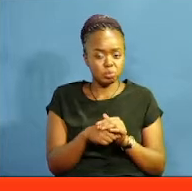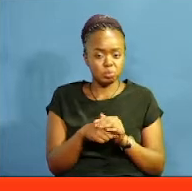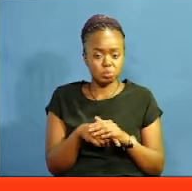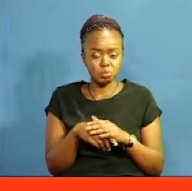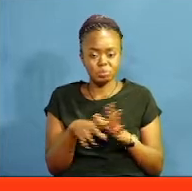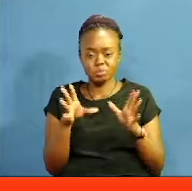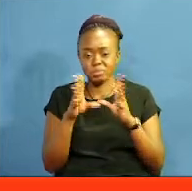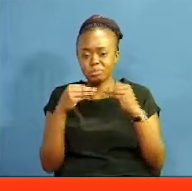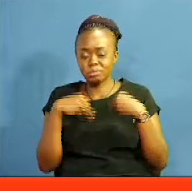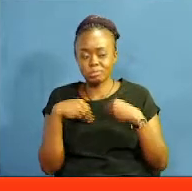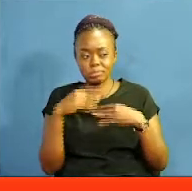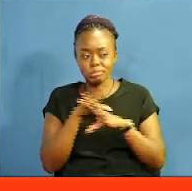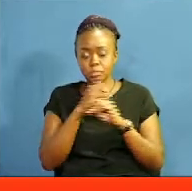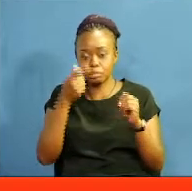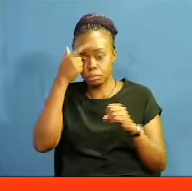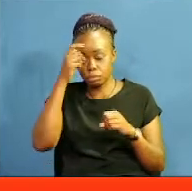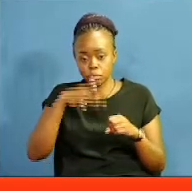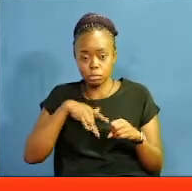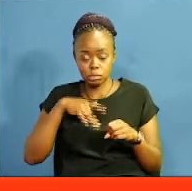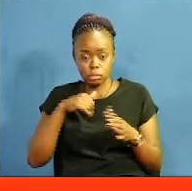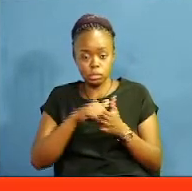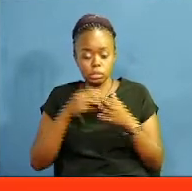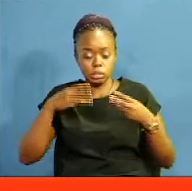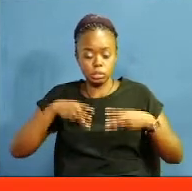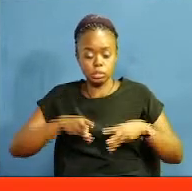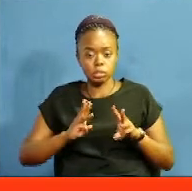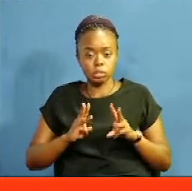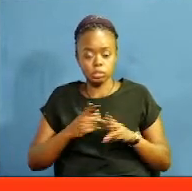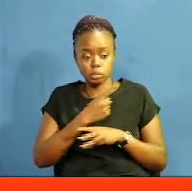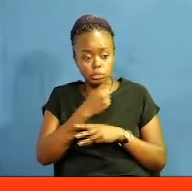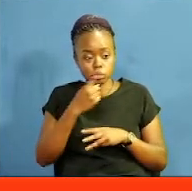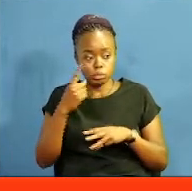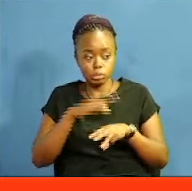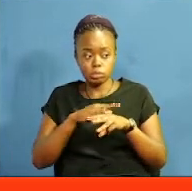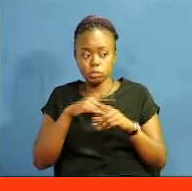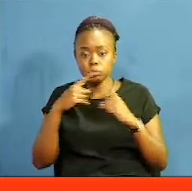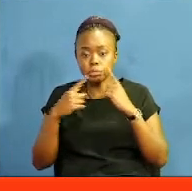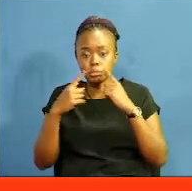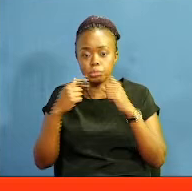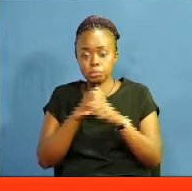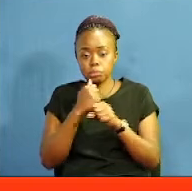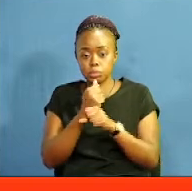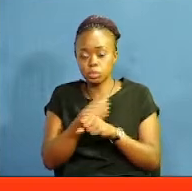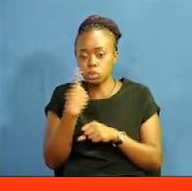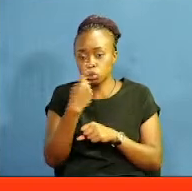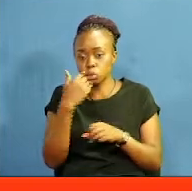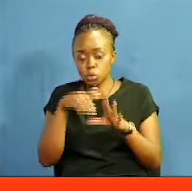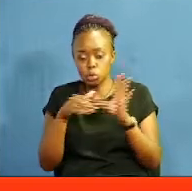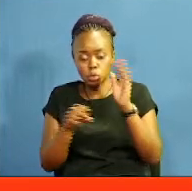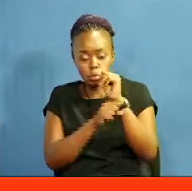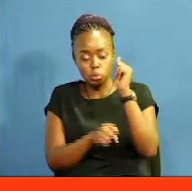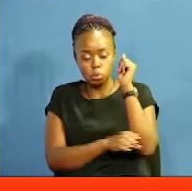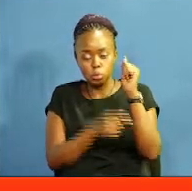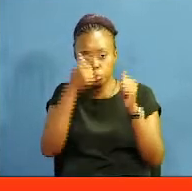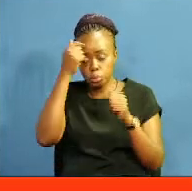agree more, because I felt that way, that these good talks that they were making, they were just soliciting his